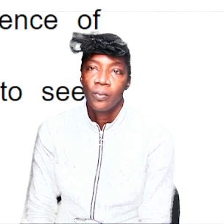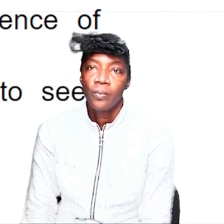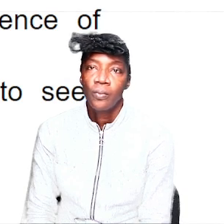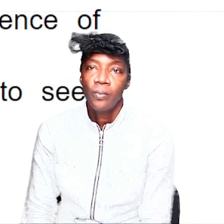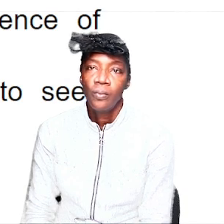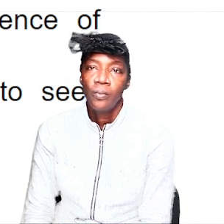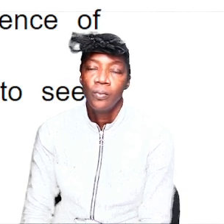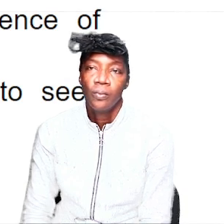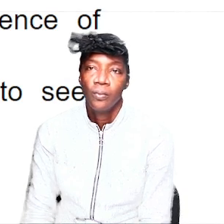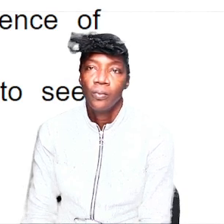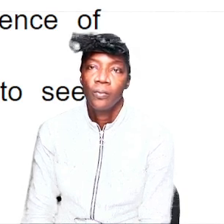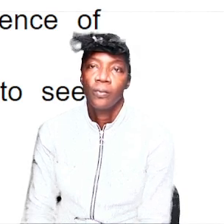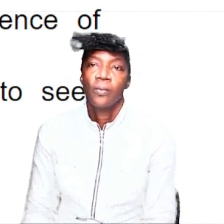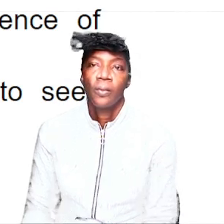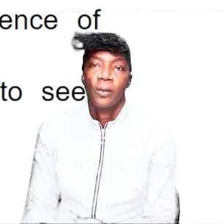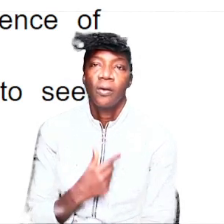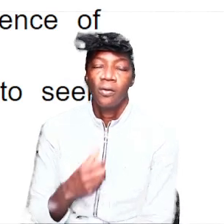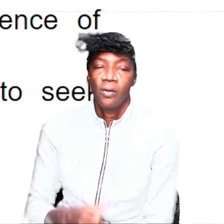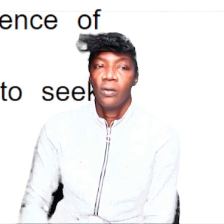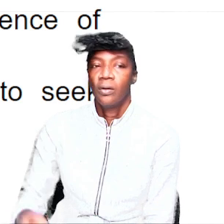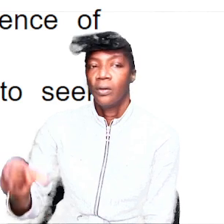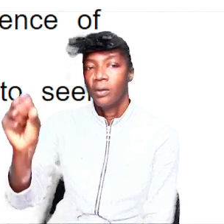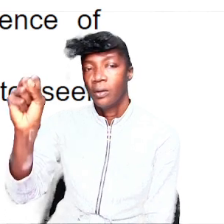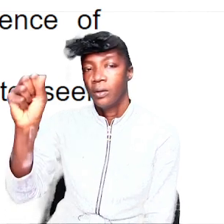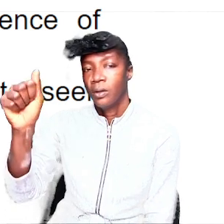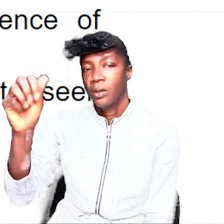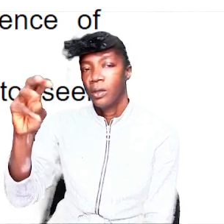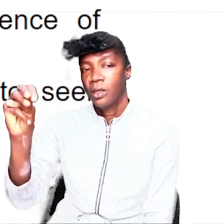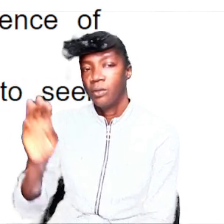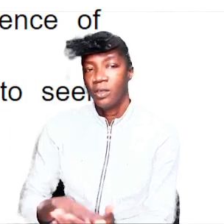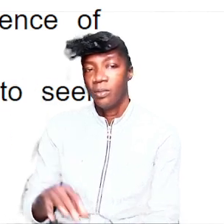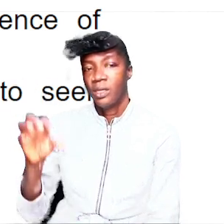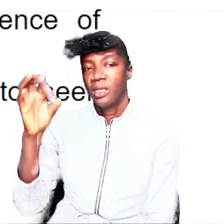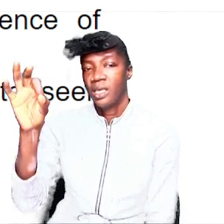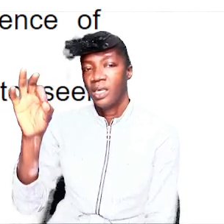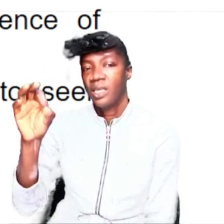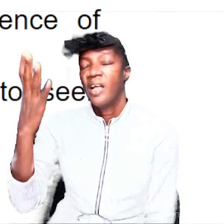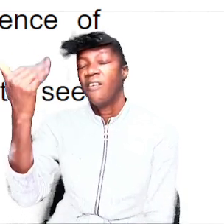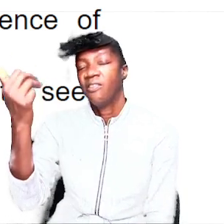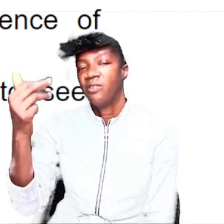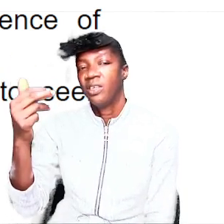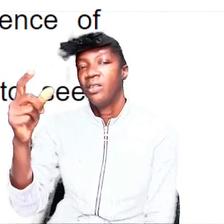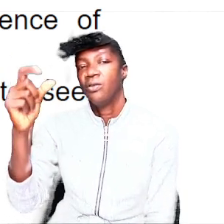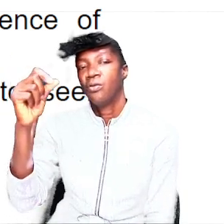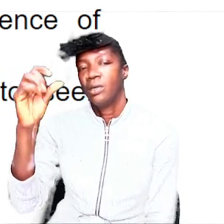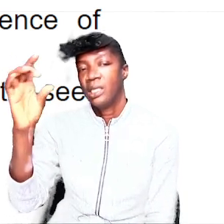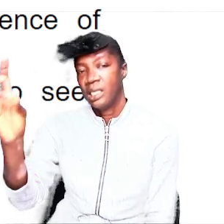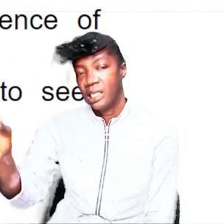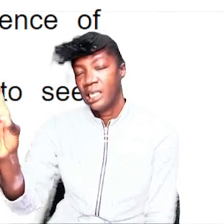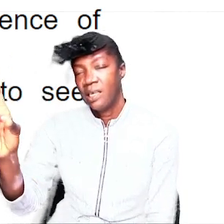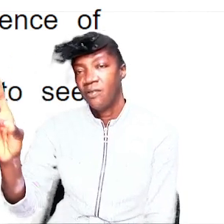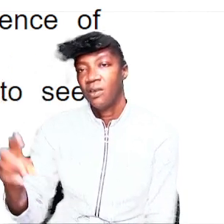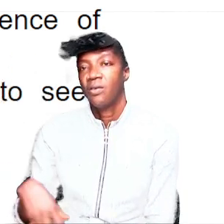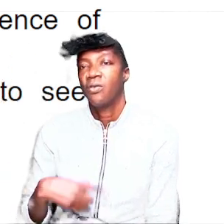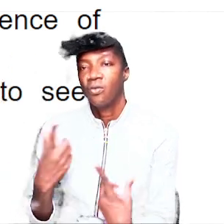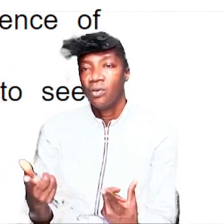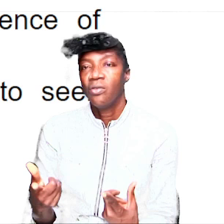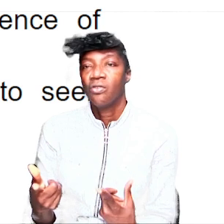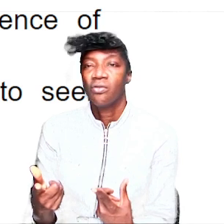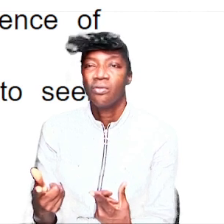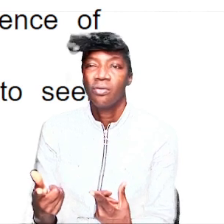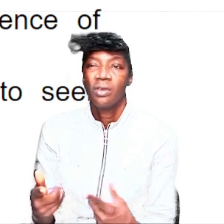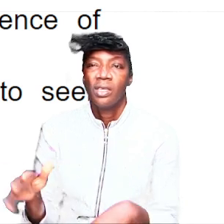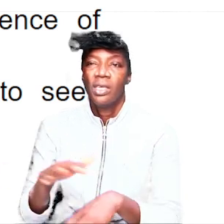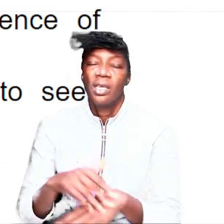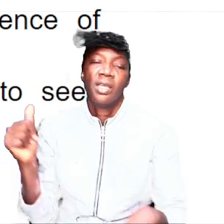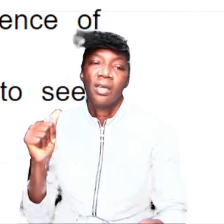All right. So 1 Samuel 9, 15 to 27, we were actually going through the scripture, and we look at the